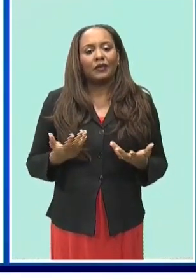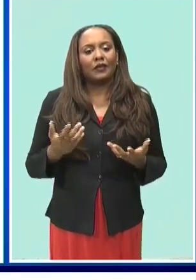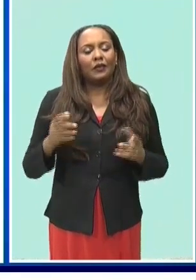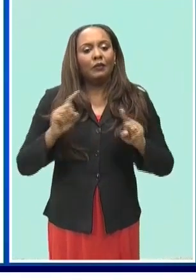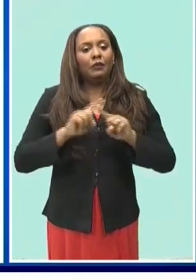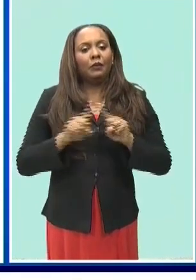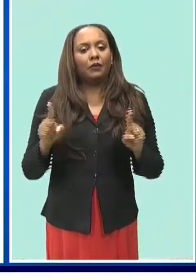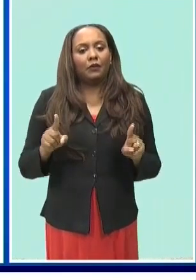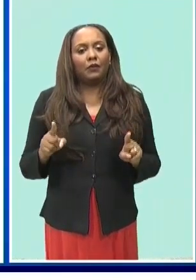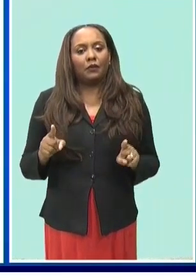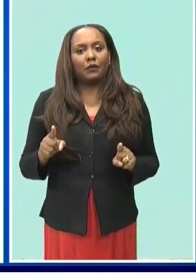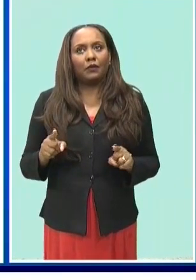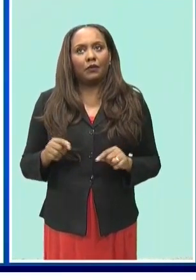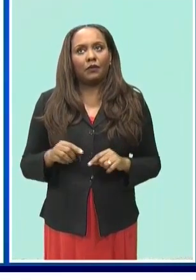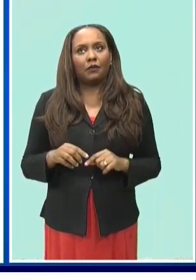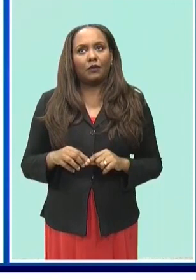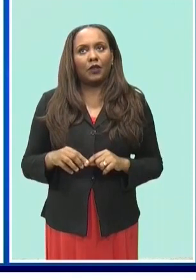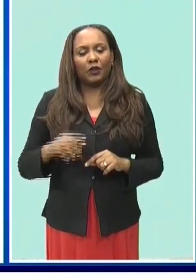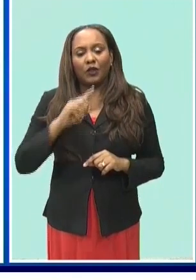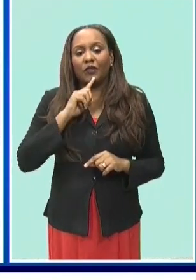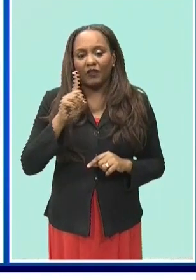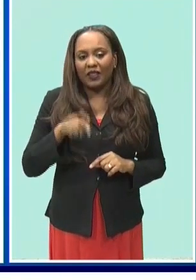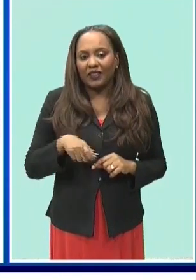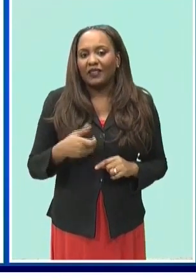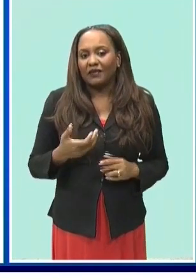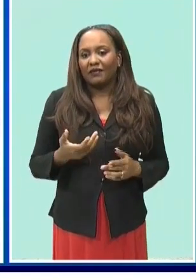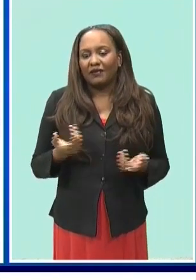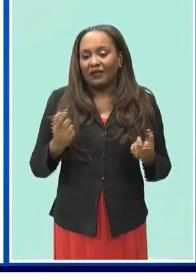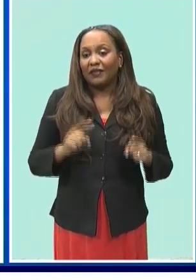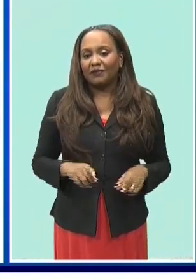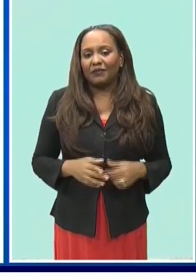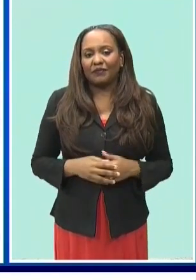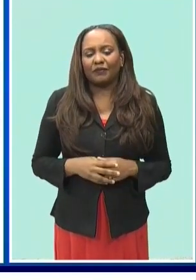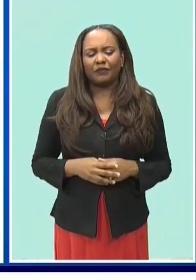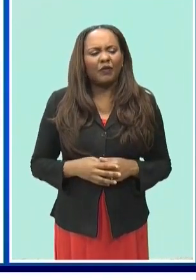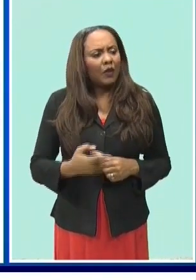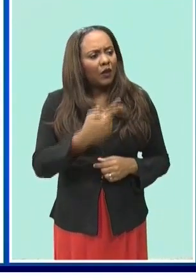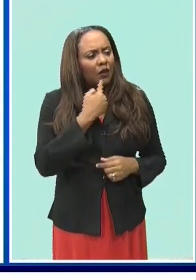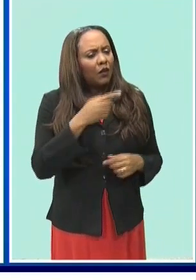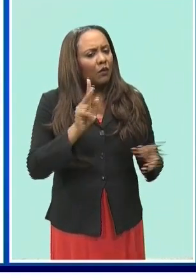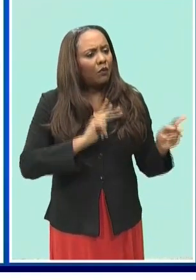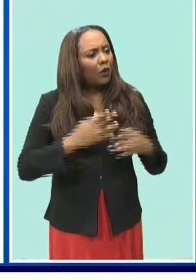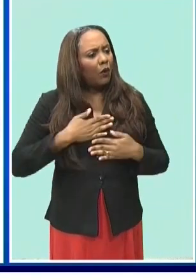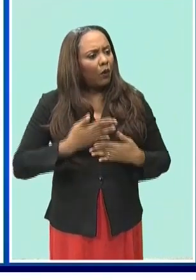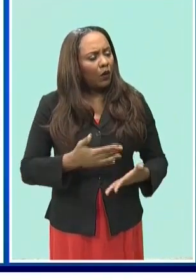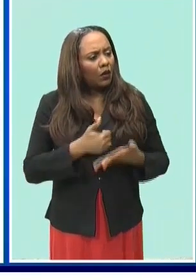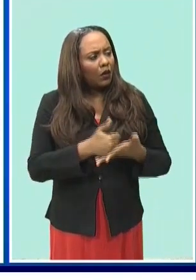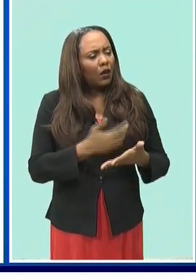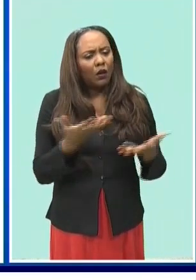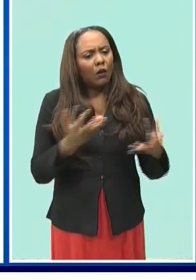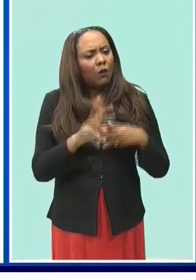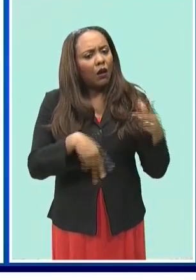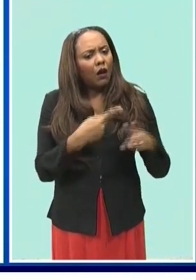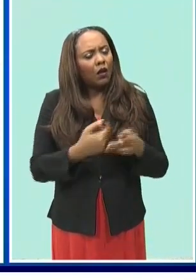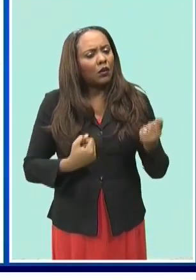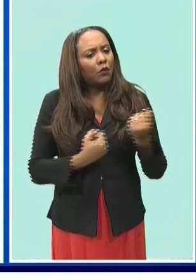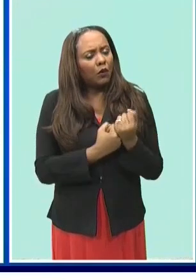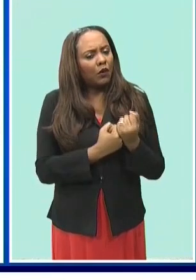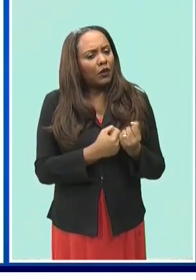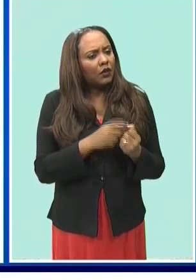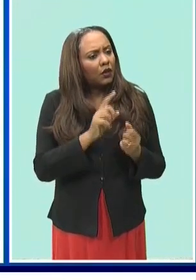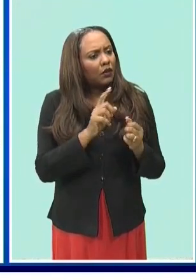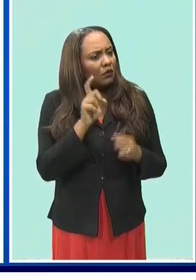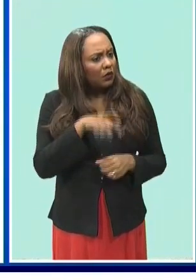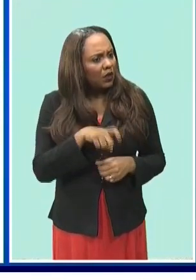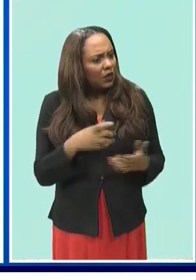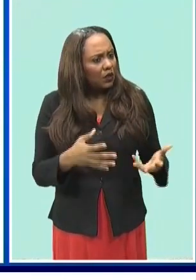say, find an editor. You said people are there willing to help. What support do you think the literary arts need in Barbados? Yes, we